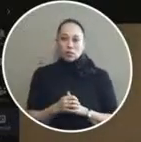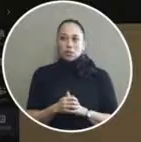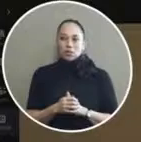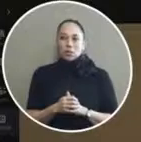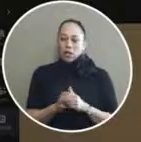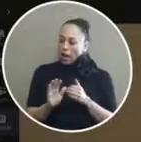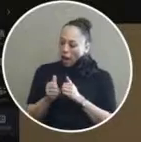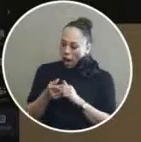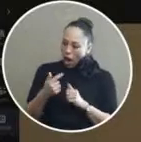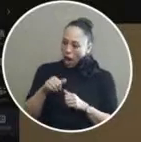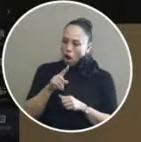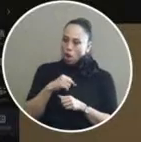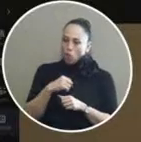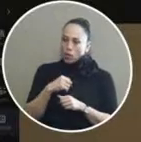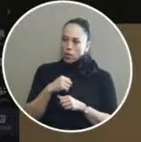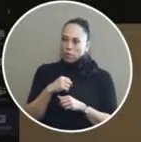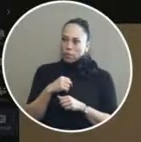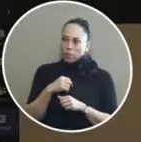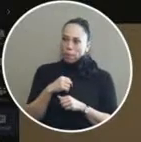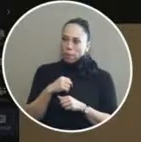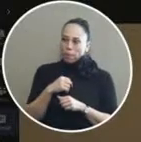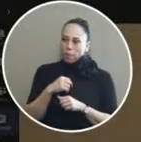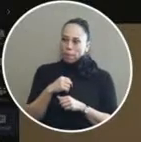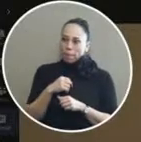How do we